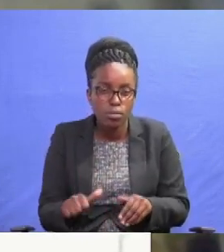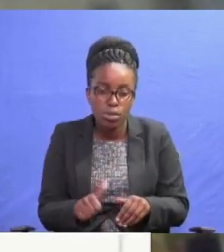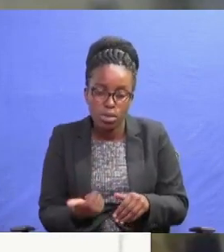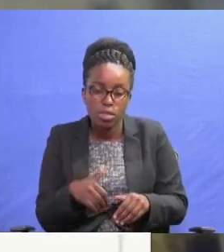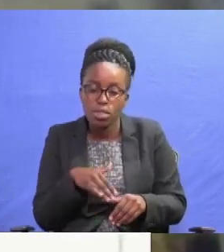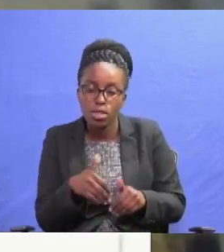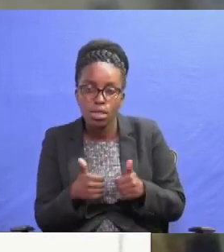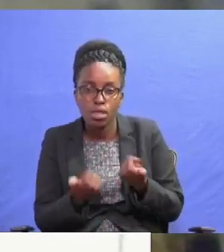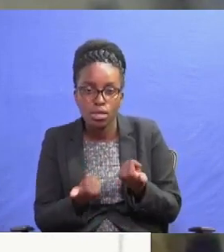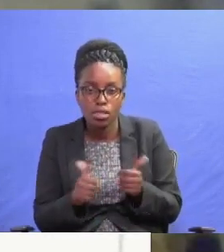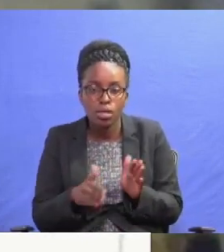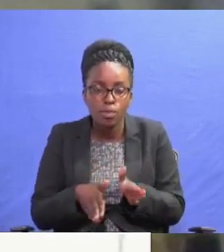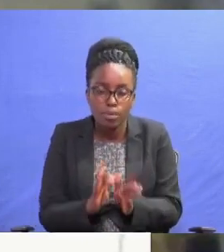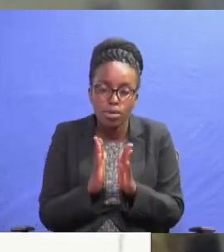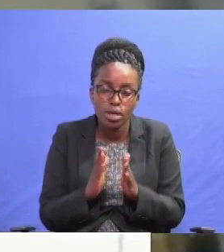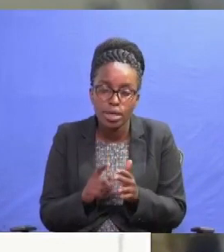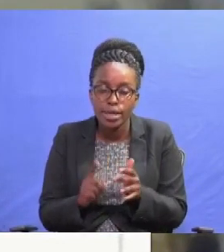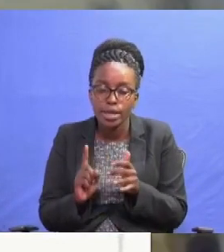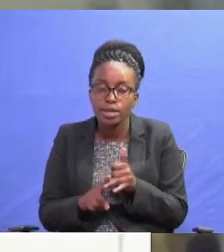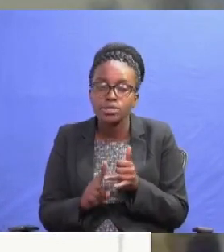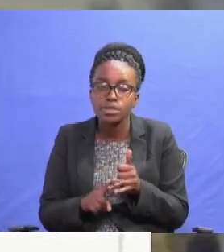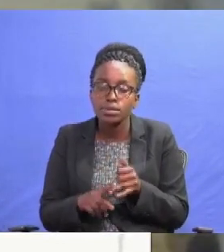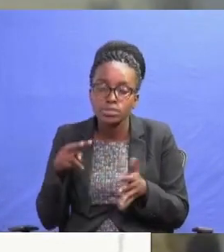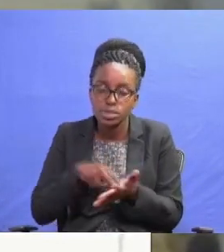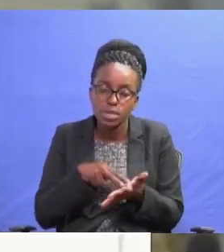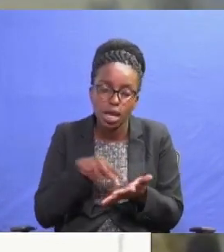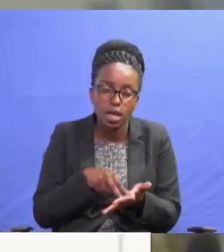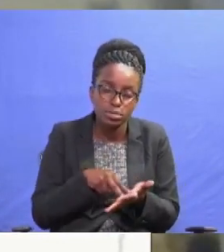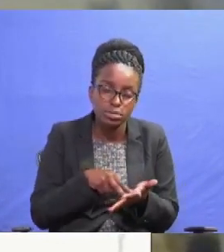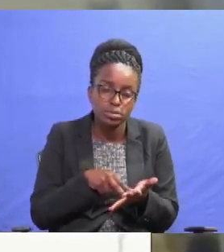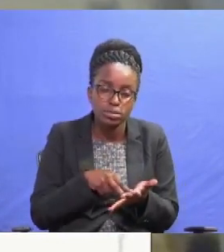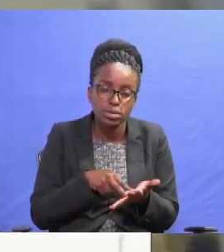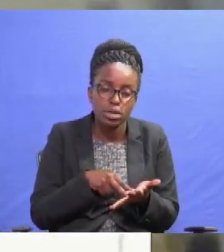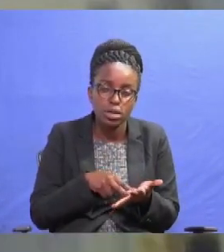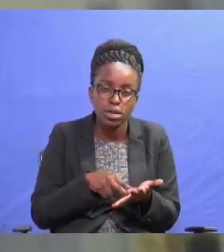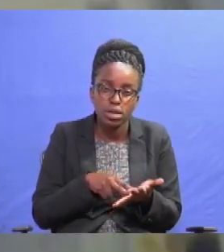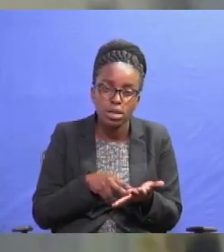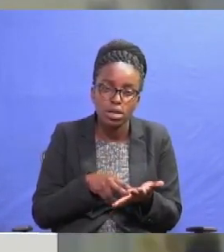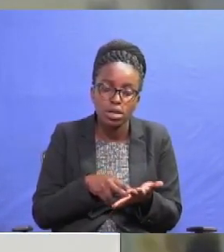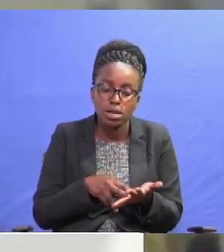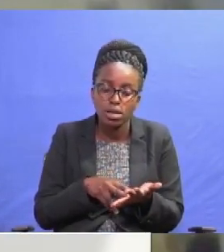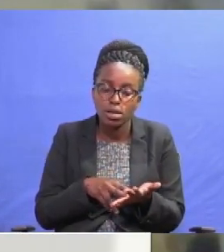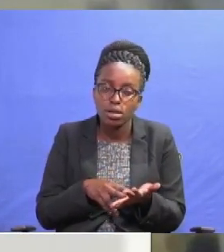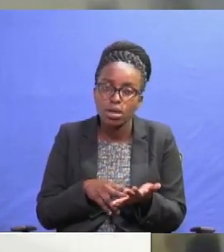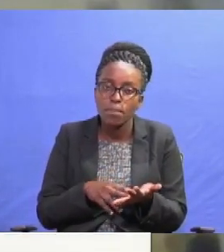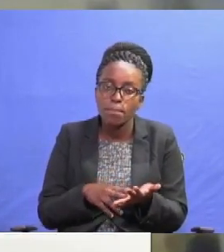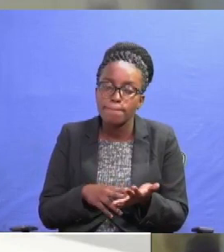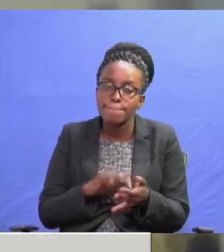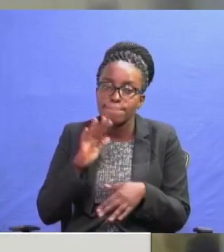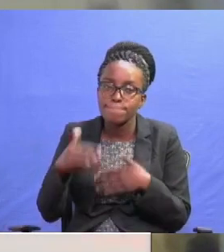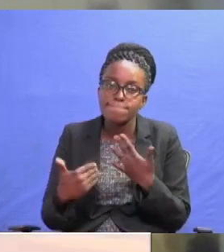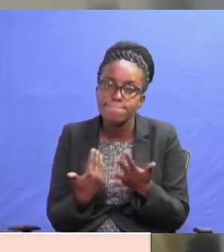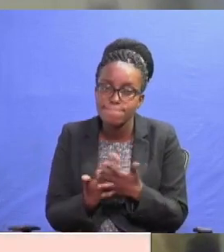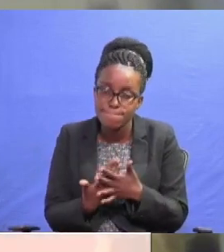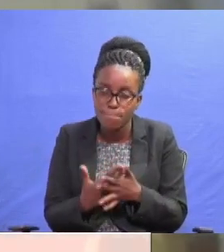standing on the slope. It could be just a whole mass of materials that is sitting on a slope. Most of these